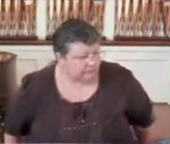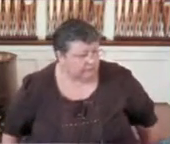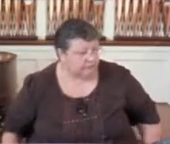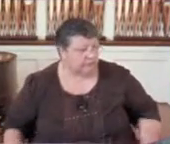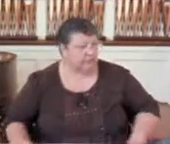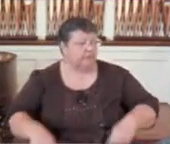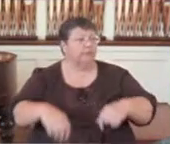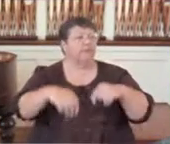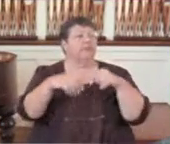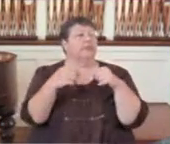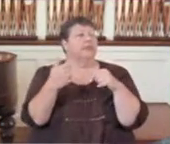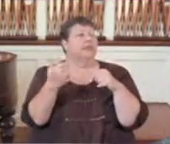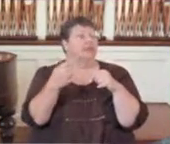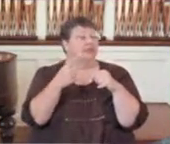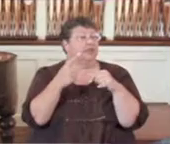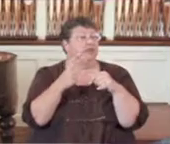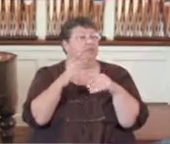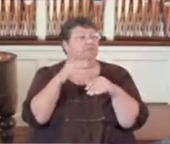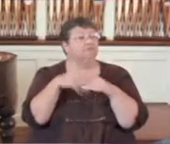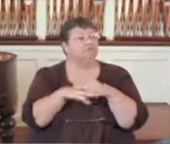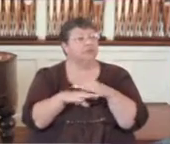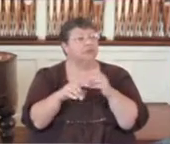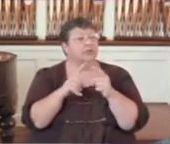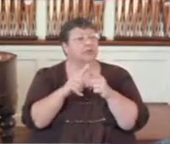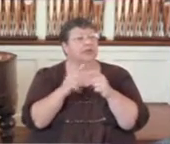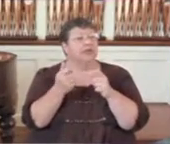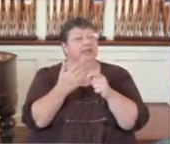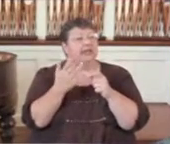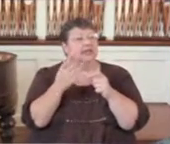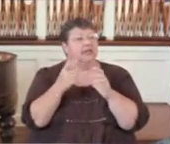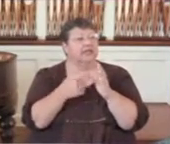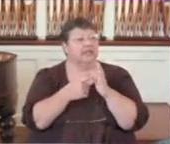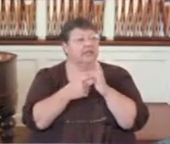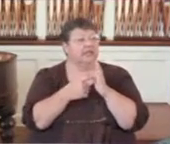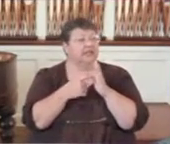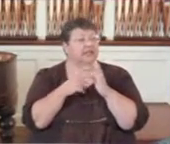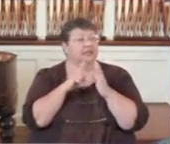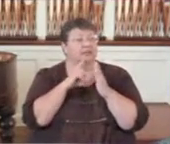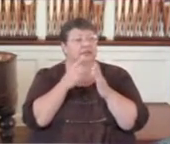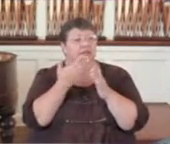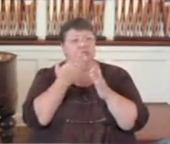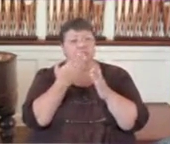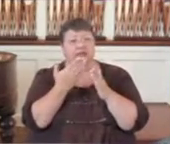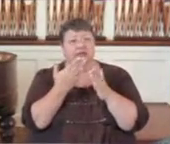Steps in whenever anything is needed, and so we are really grateful that she's here today.